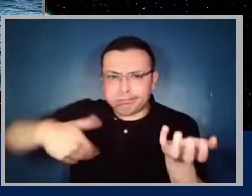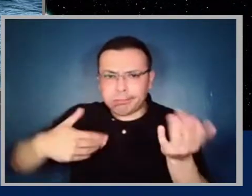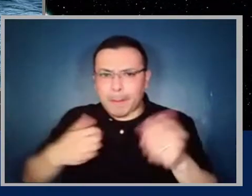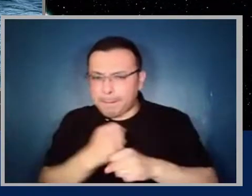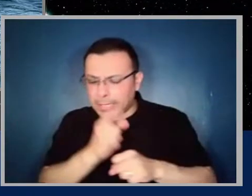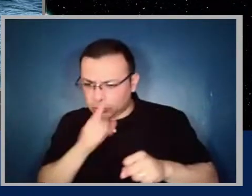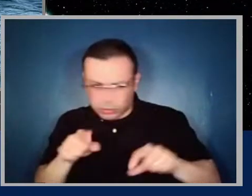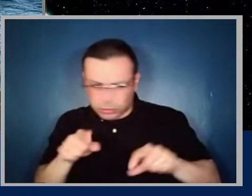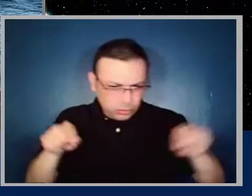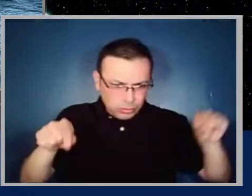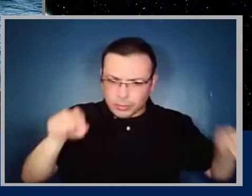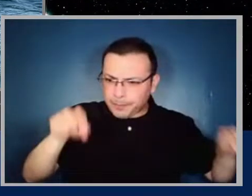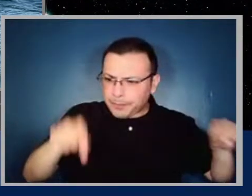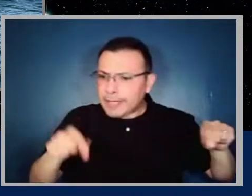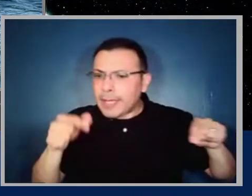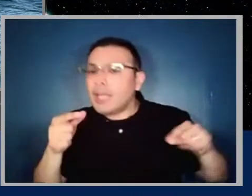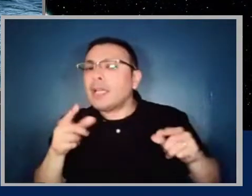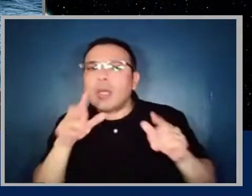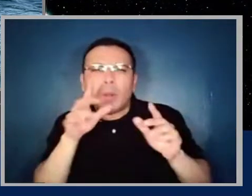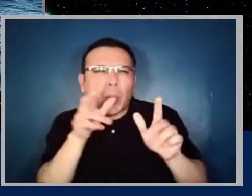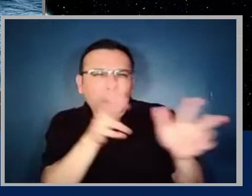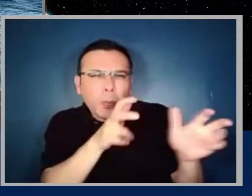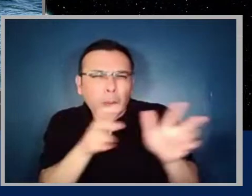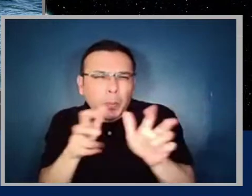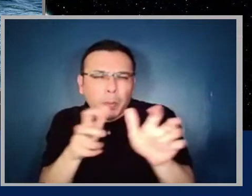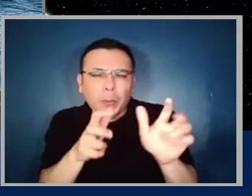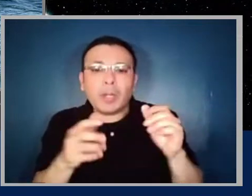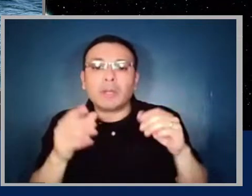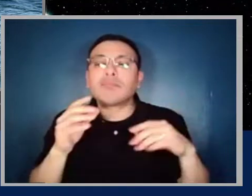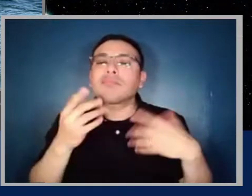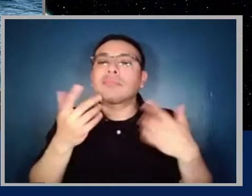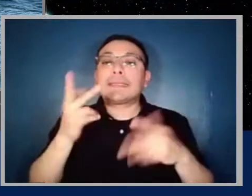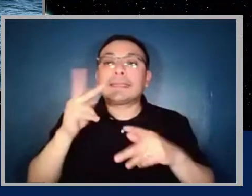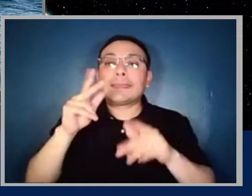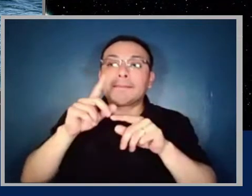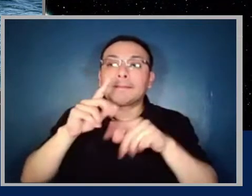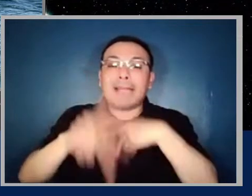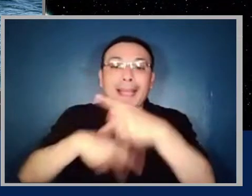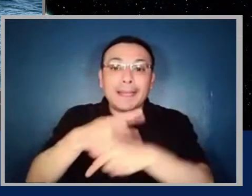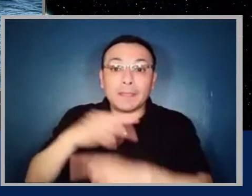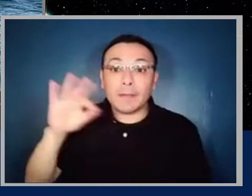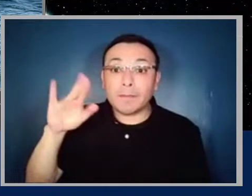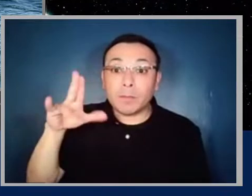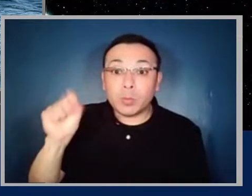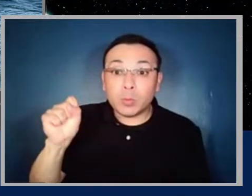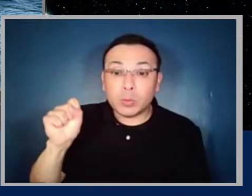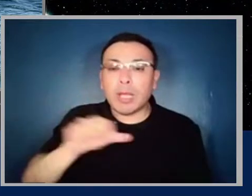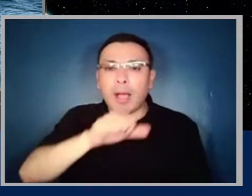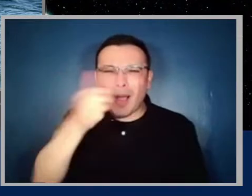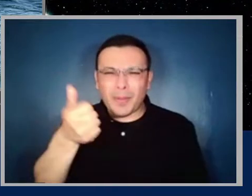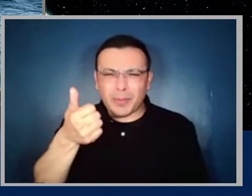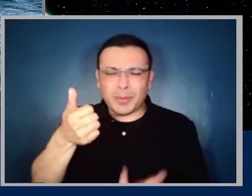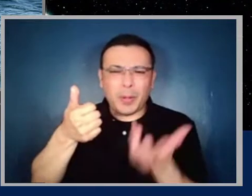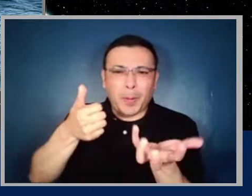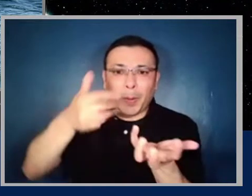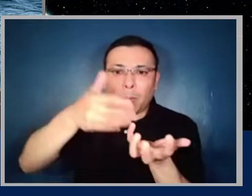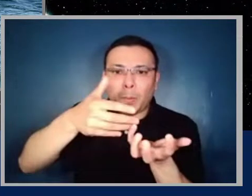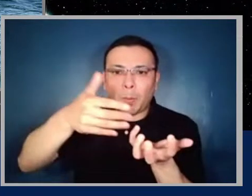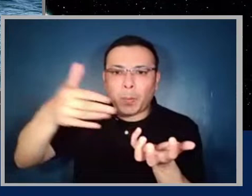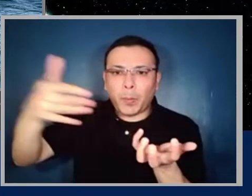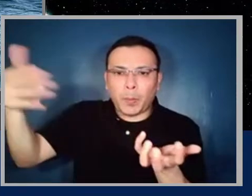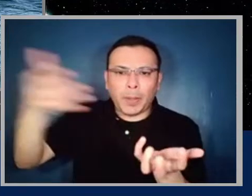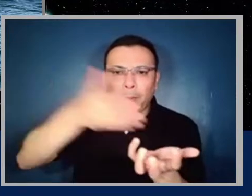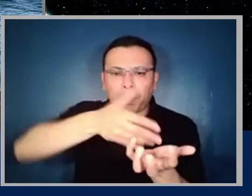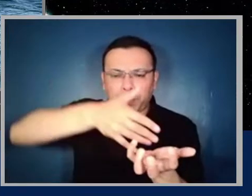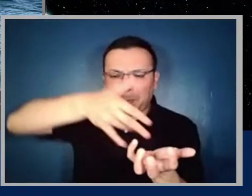have any hypergolic fuels or any other types of hazardous commodities that could be leaking from the capsule that could impair